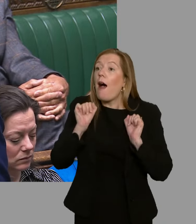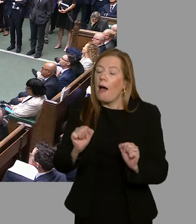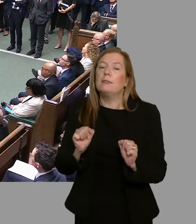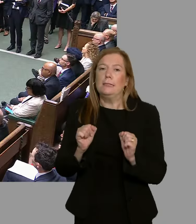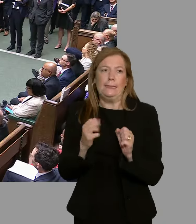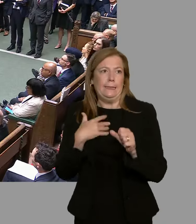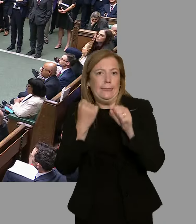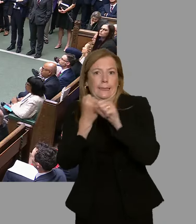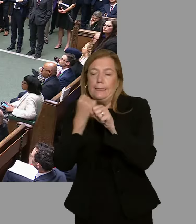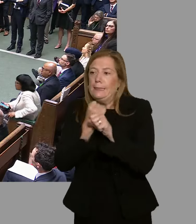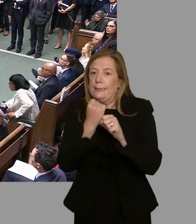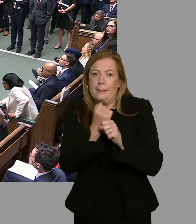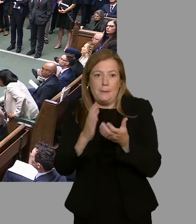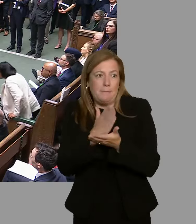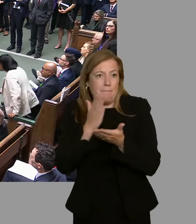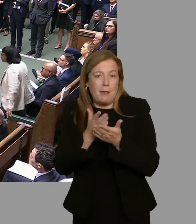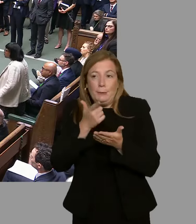complete?